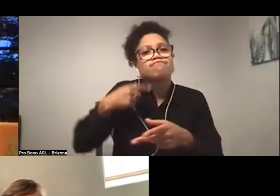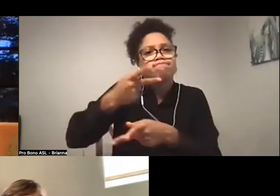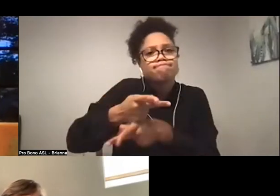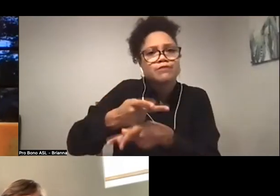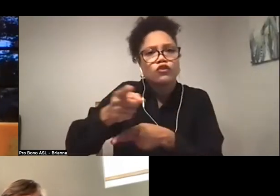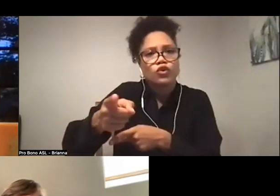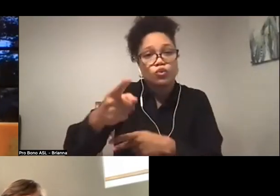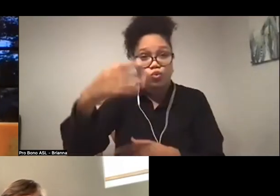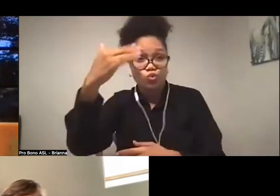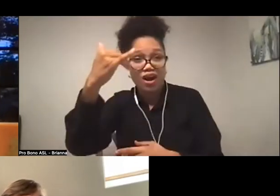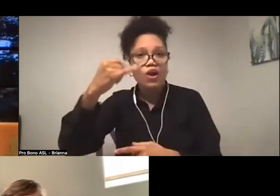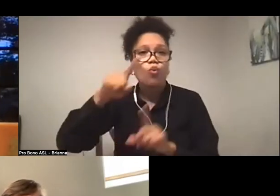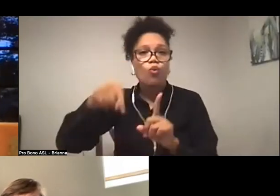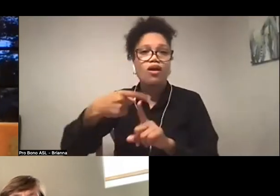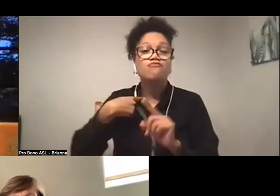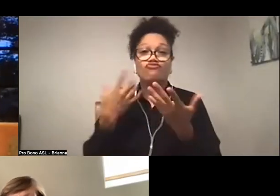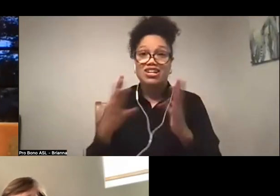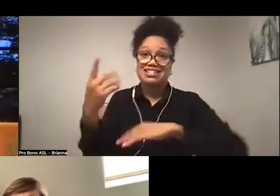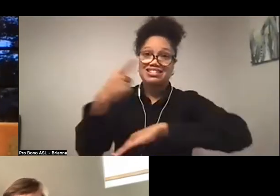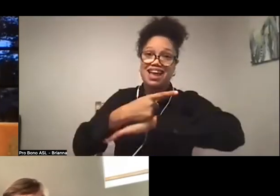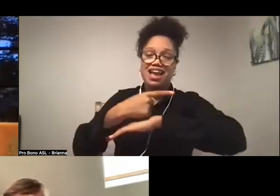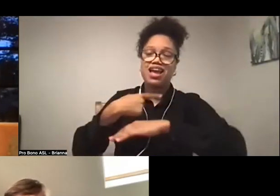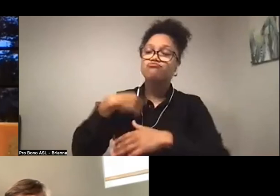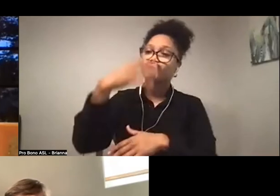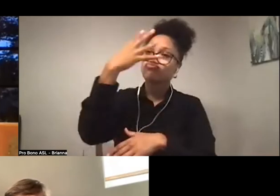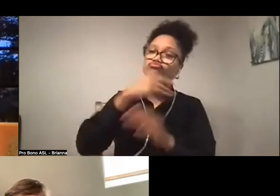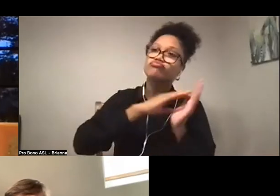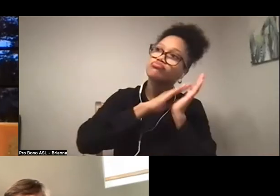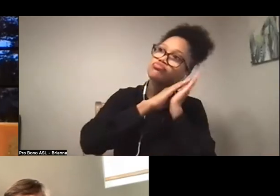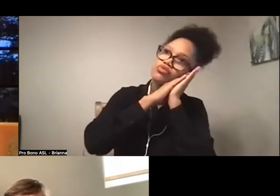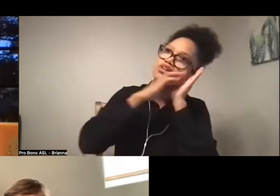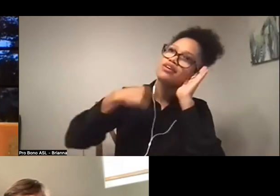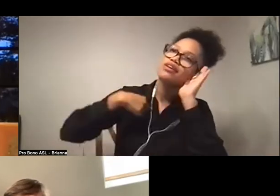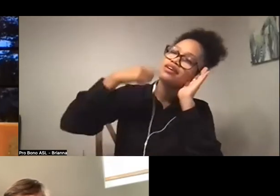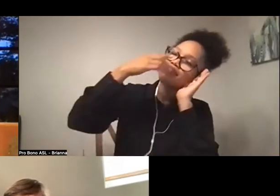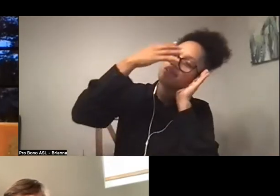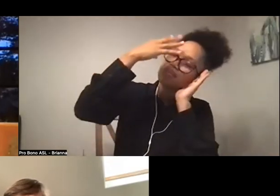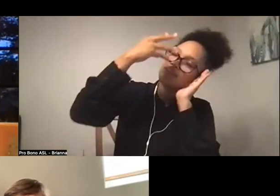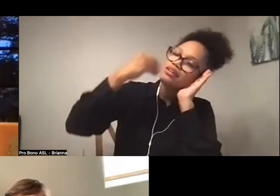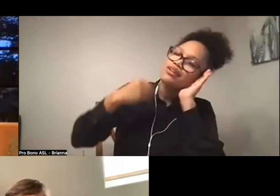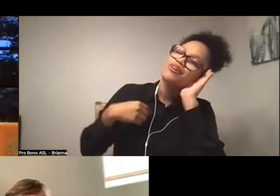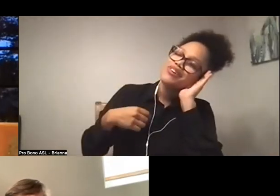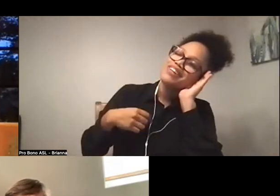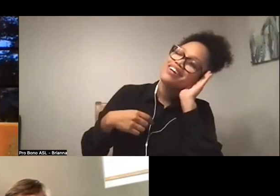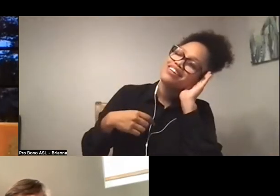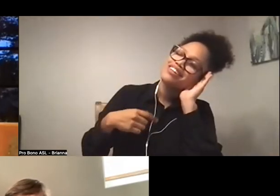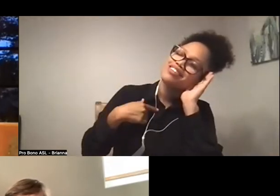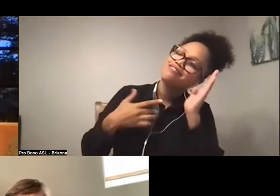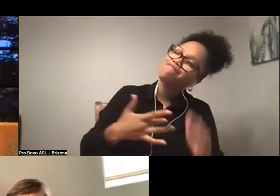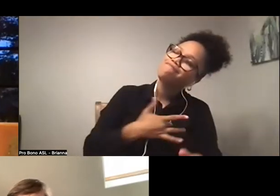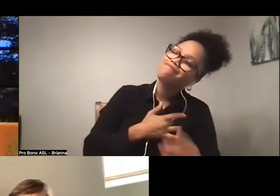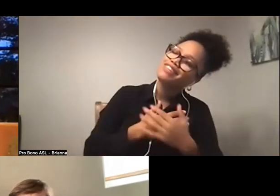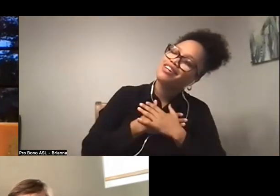knowing that I extended the care that was needed to those